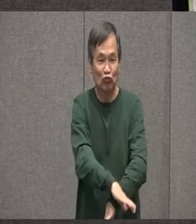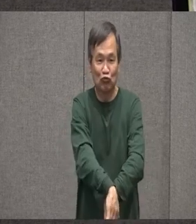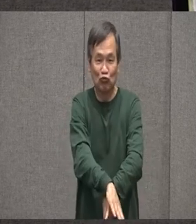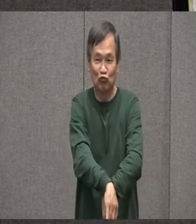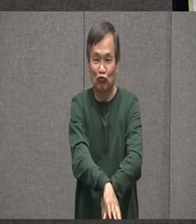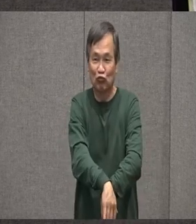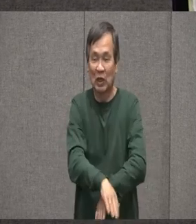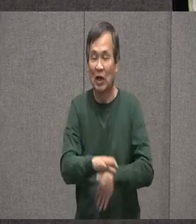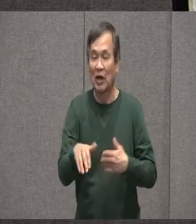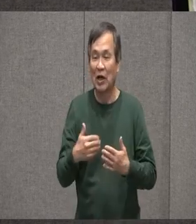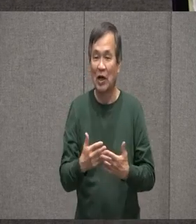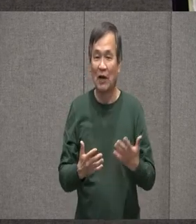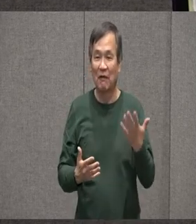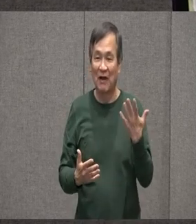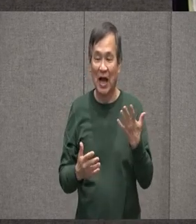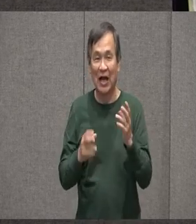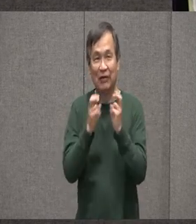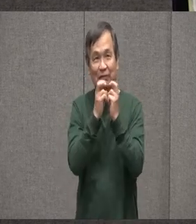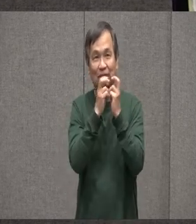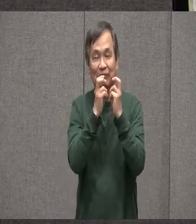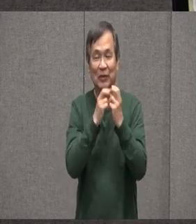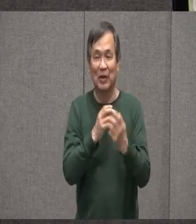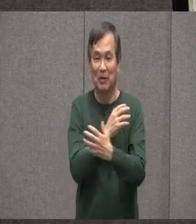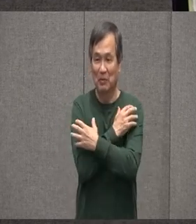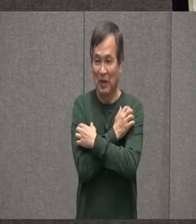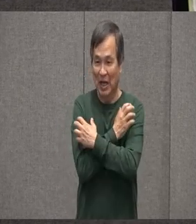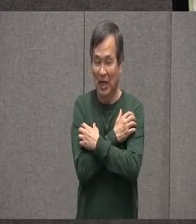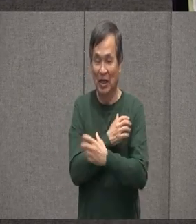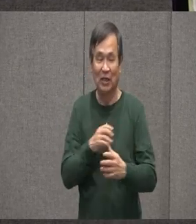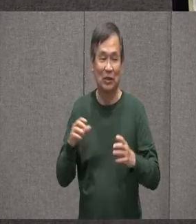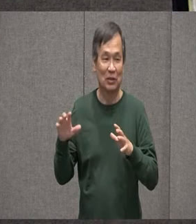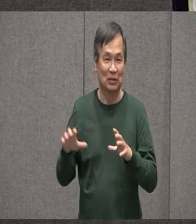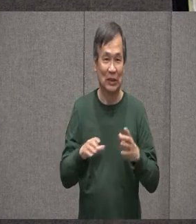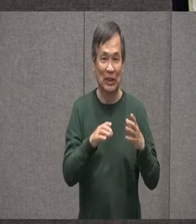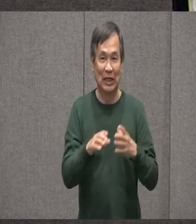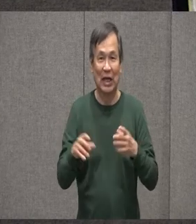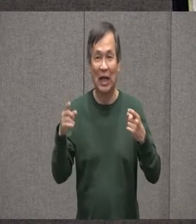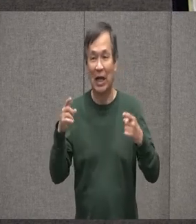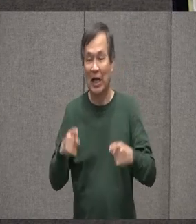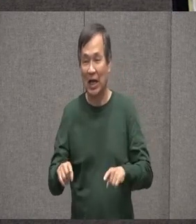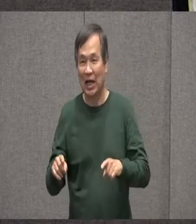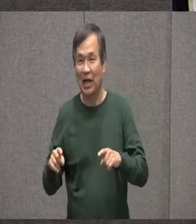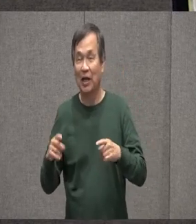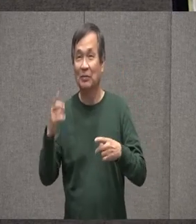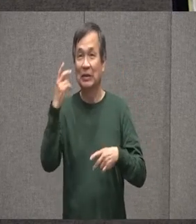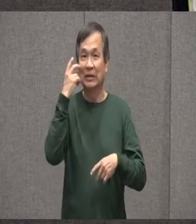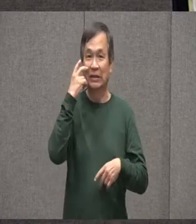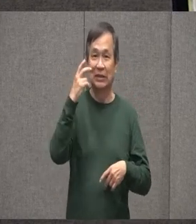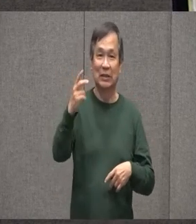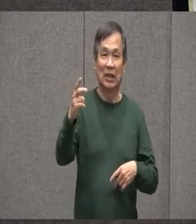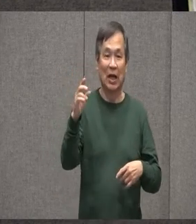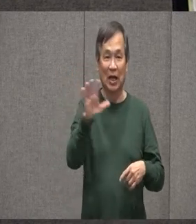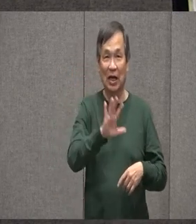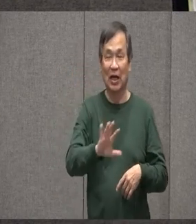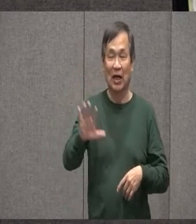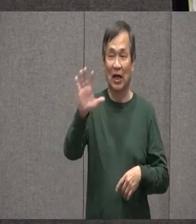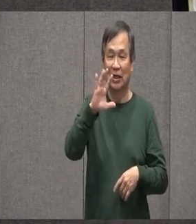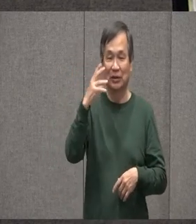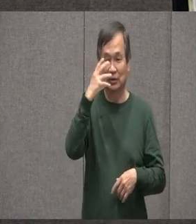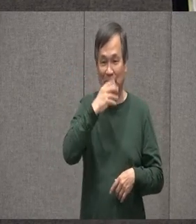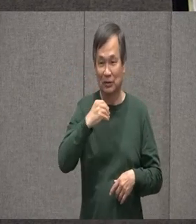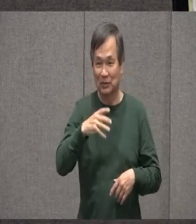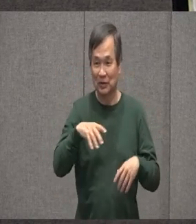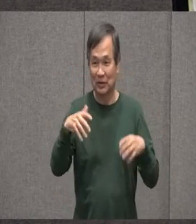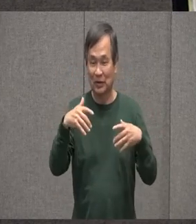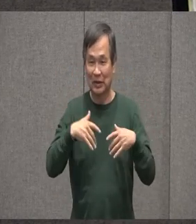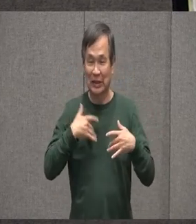ermine yapped, and the polar bears started to sway. Then sheer energy from electricity was felt in the heart of each beast.